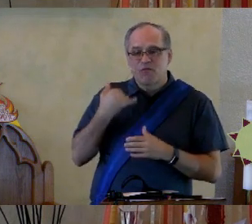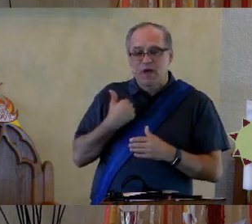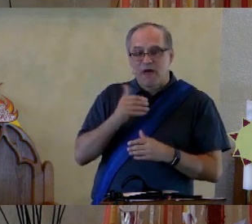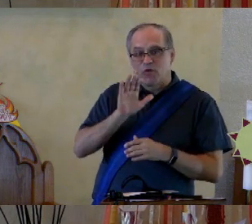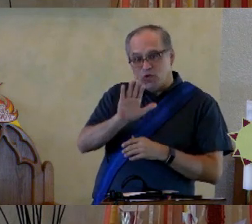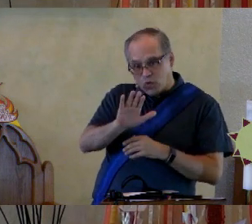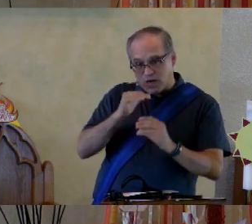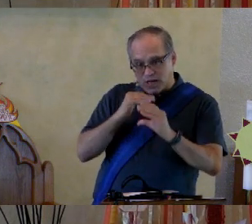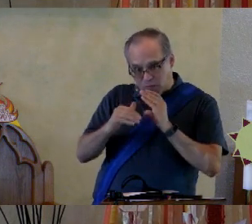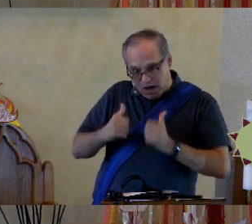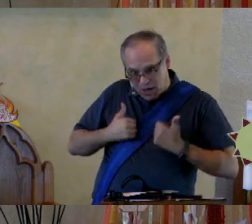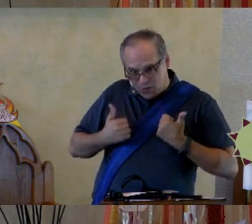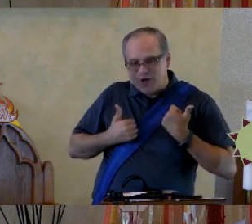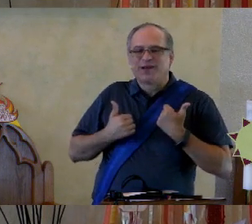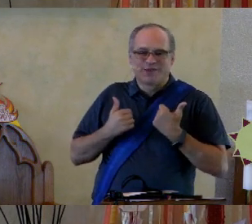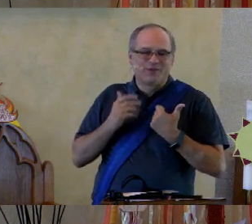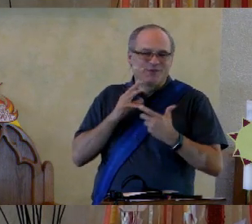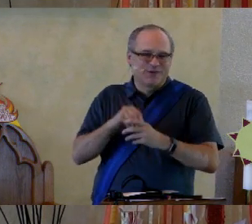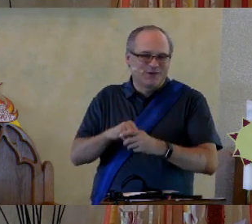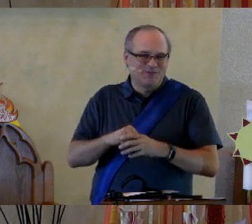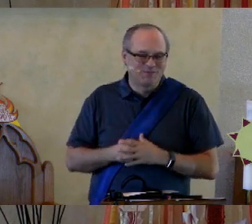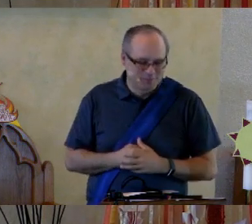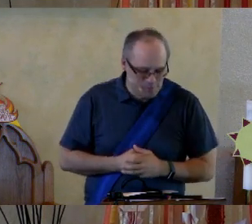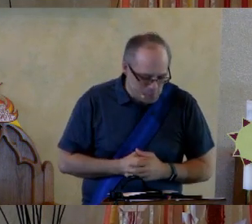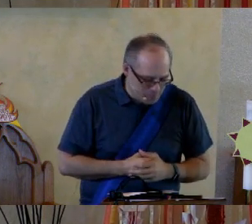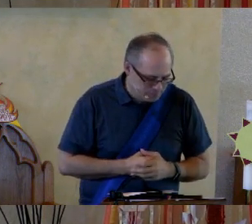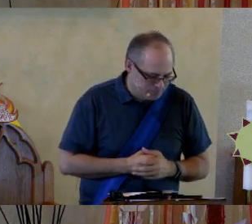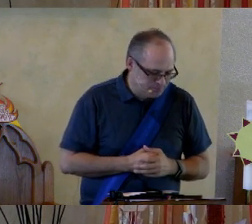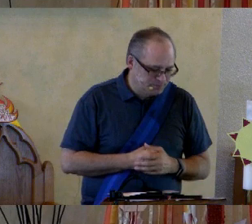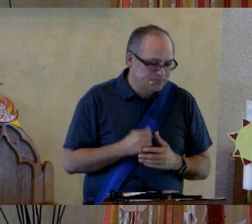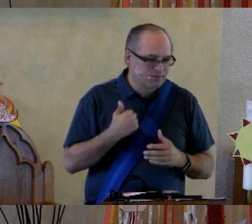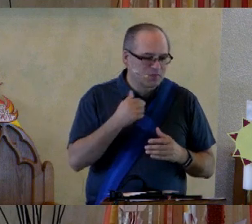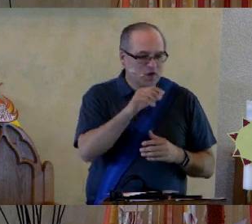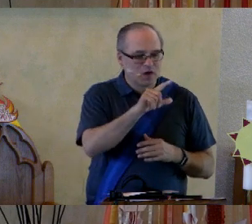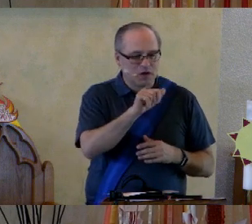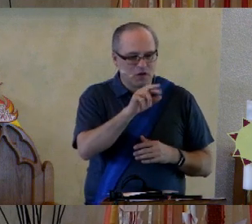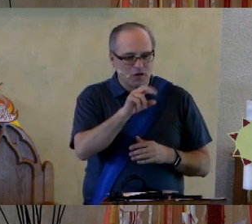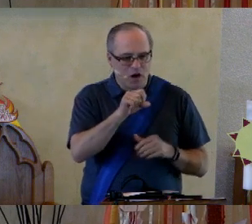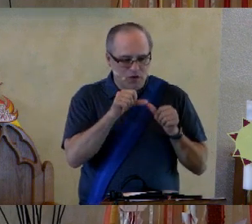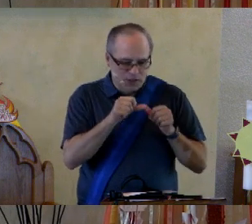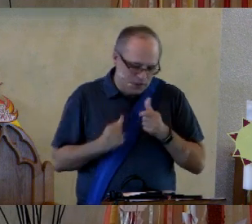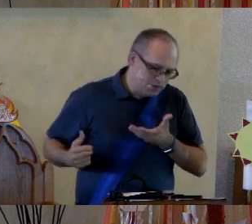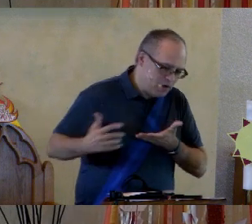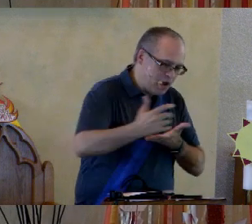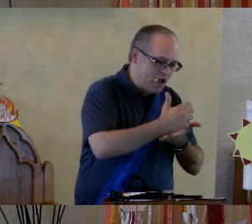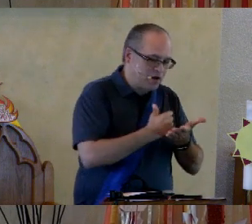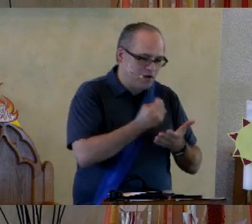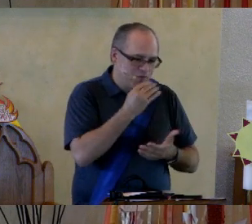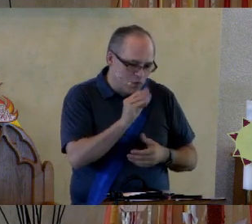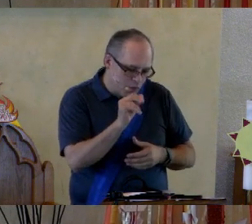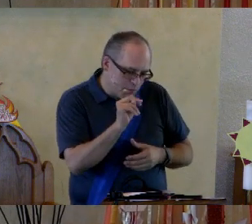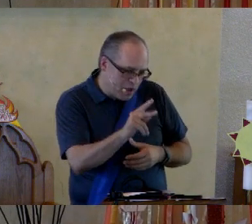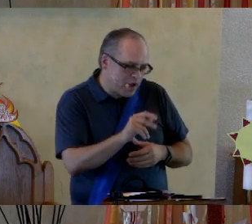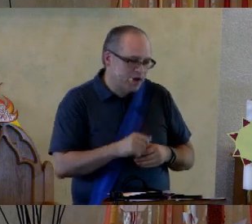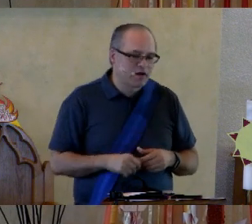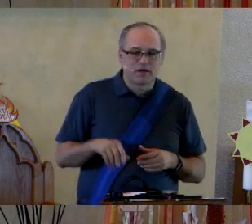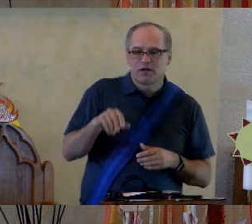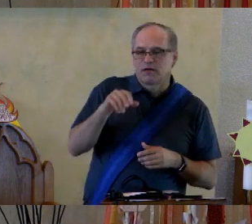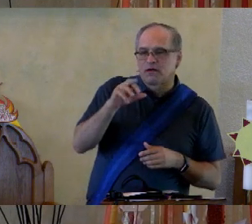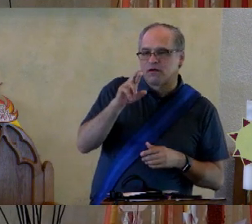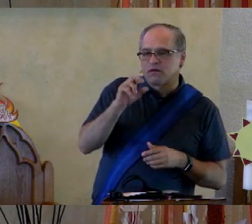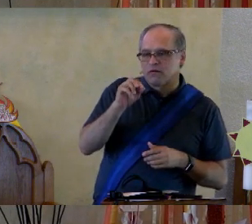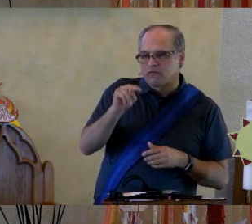you. We continue to collect food for the Lars Food Bank. Rod Sams continues to pick it up from